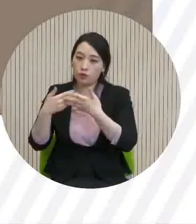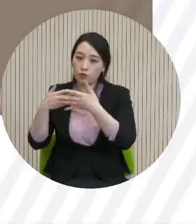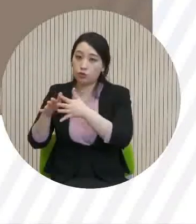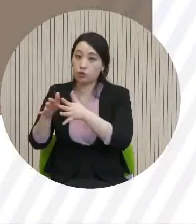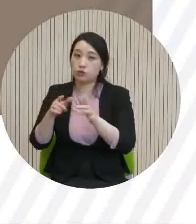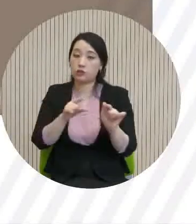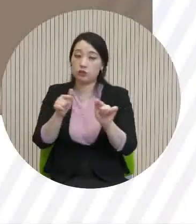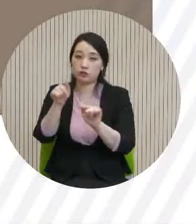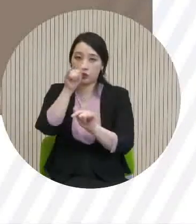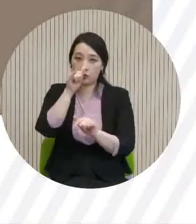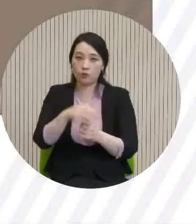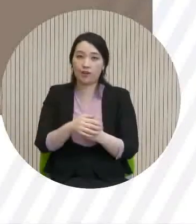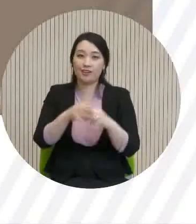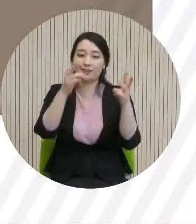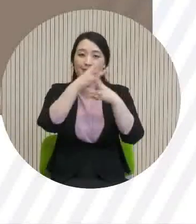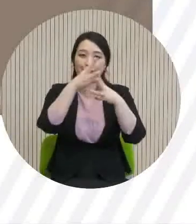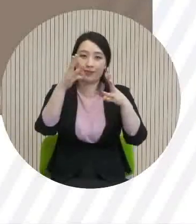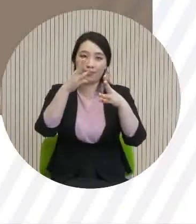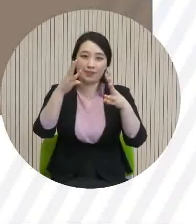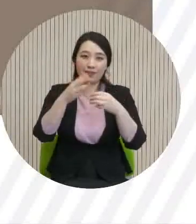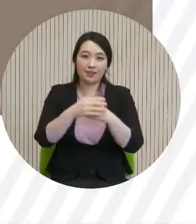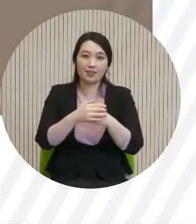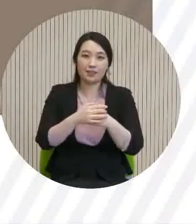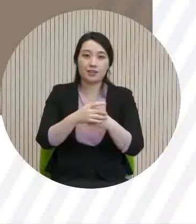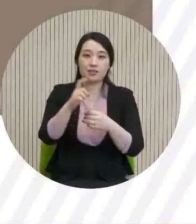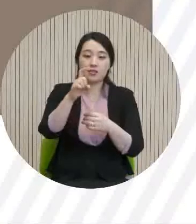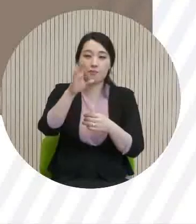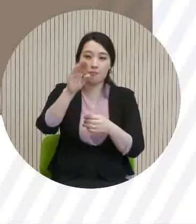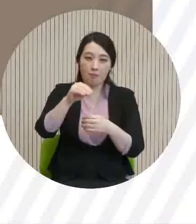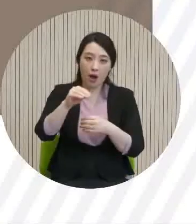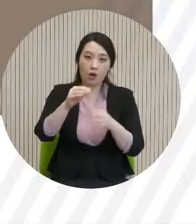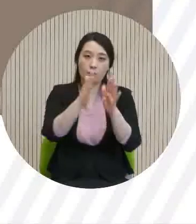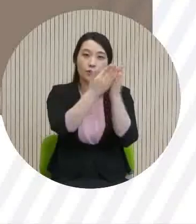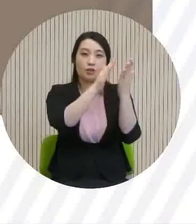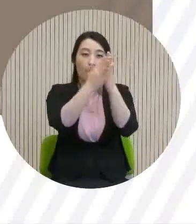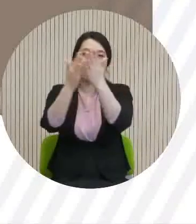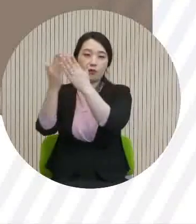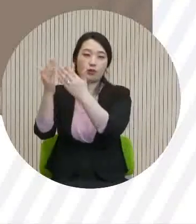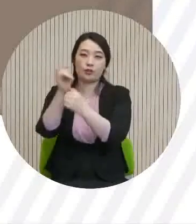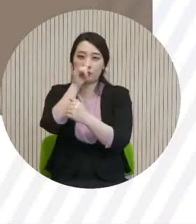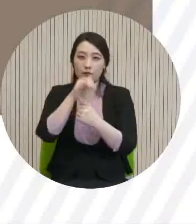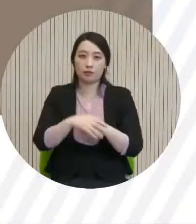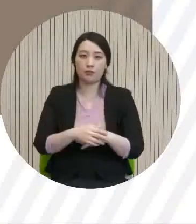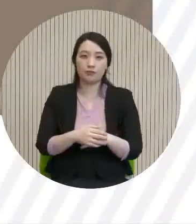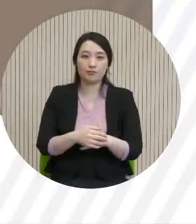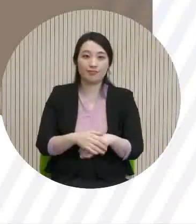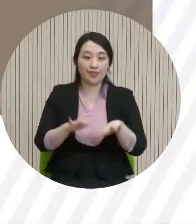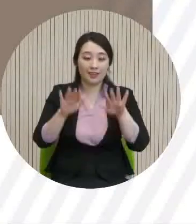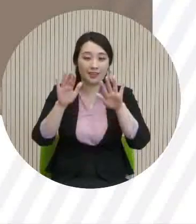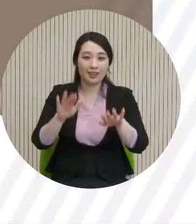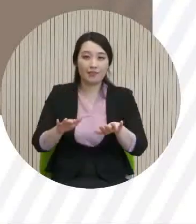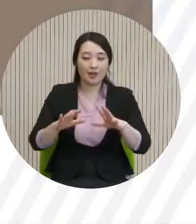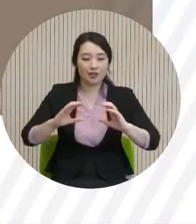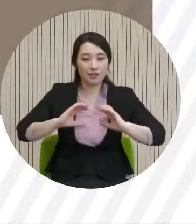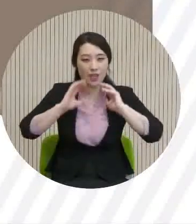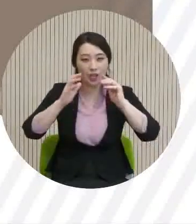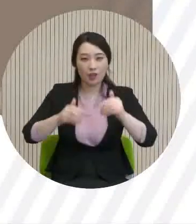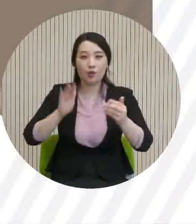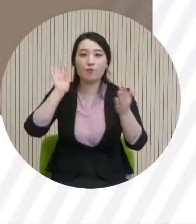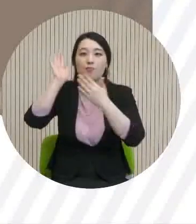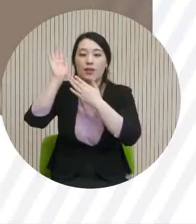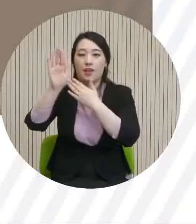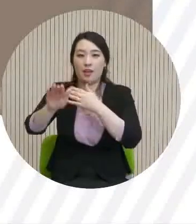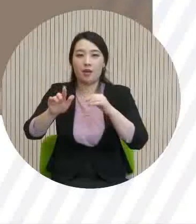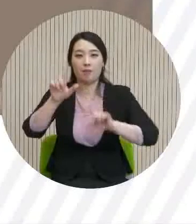second floor. It is said that 100,000 books are shelved on the third floor. Now, we will